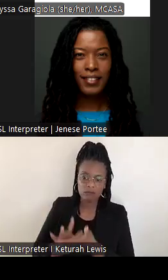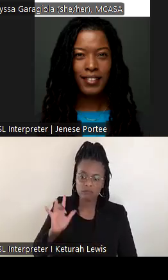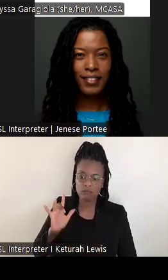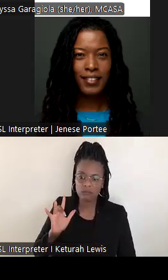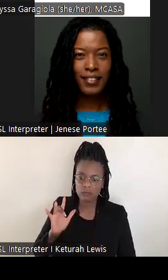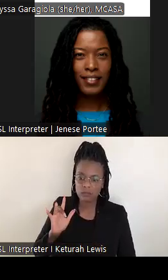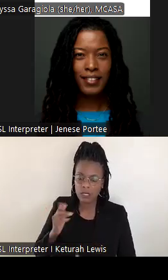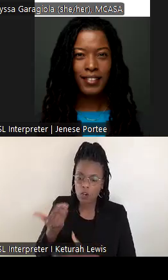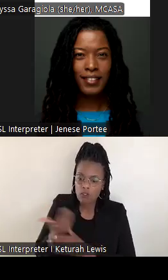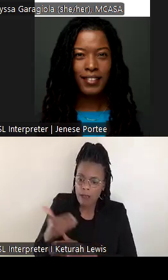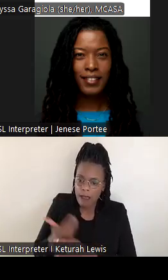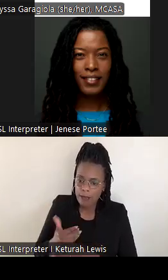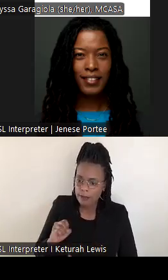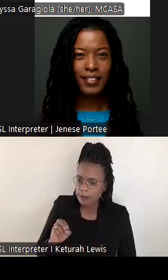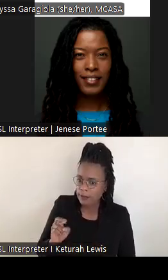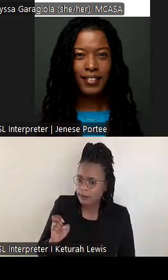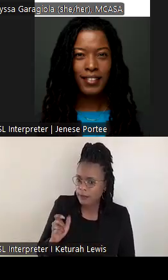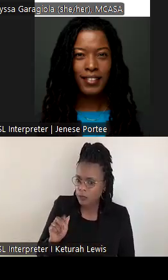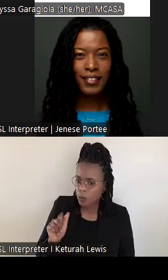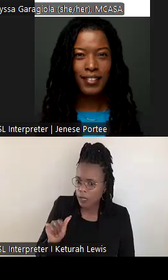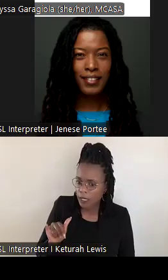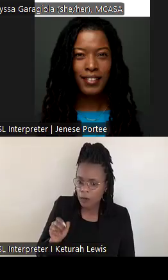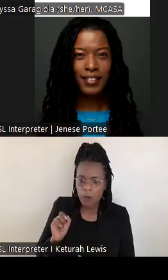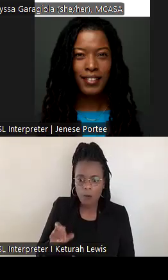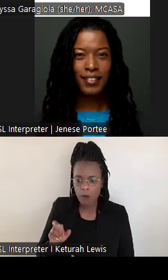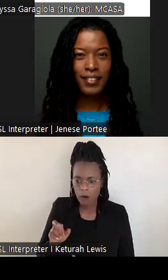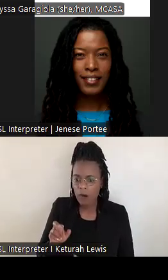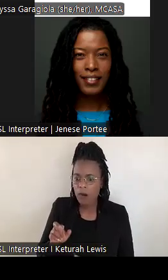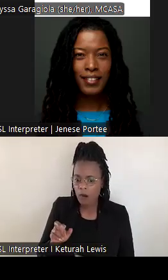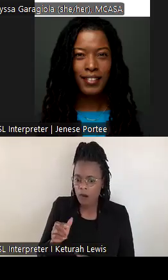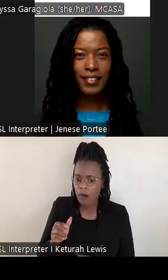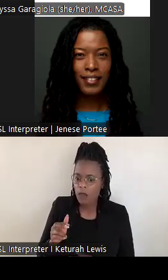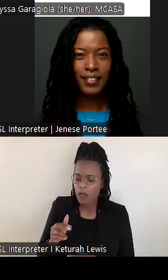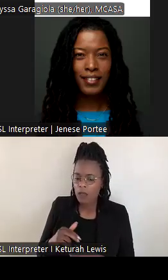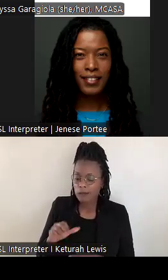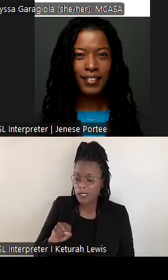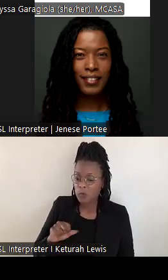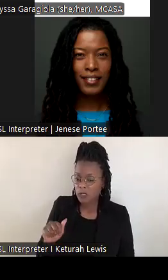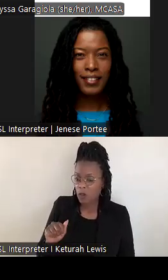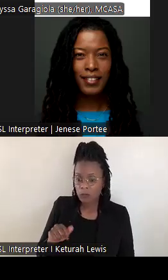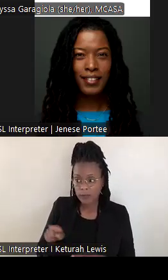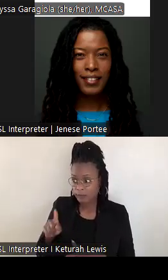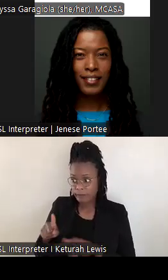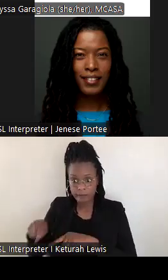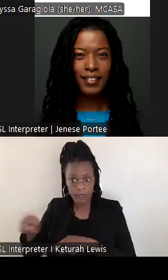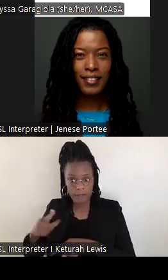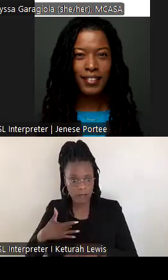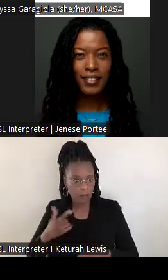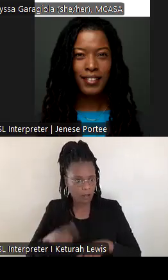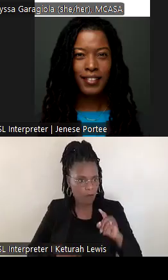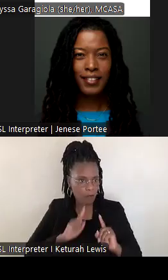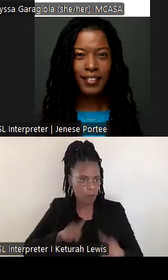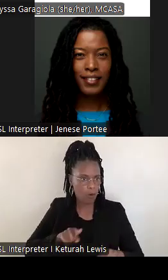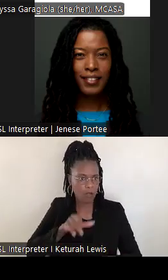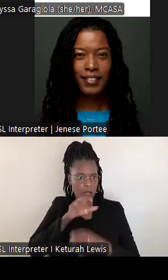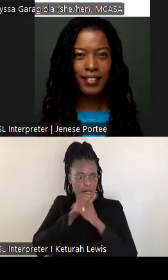sexual harassment and sexual assault that they felt like they could not report because they didn't want to lose their housing. So medical or mental health care, absolutely, I've